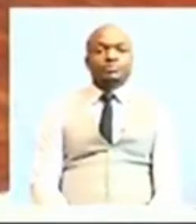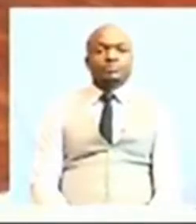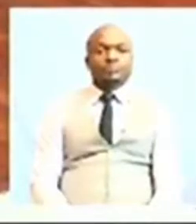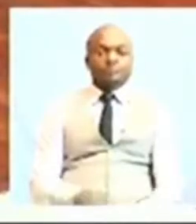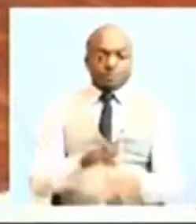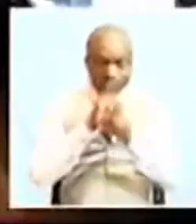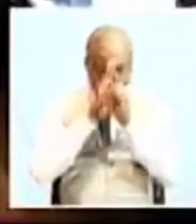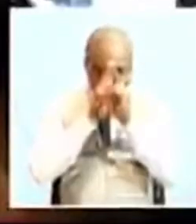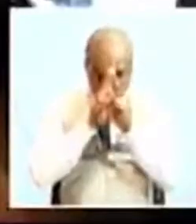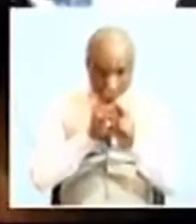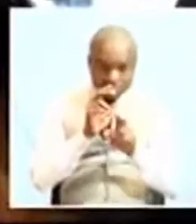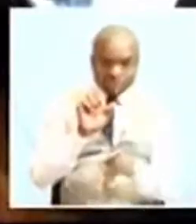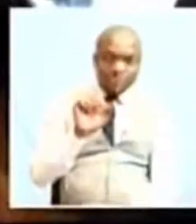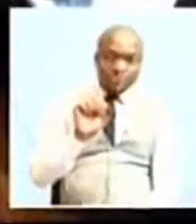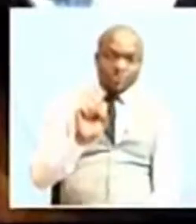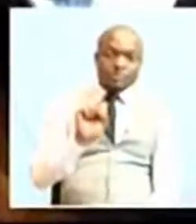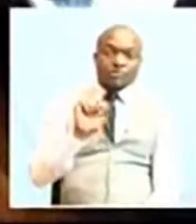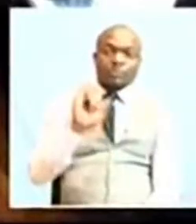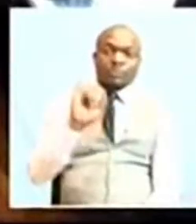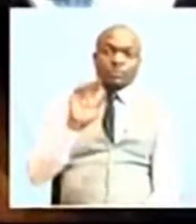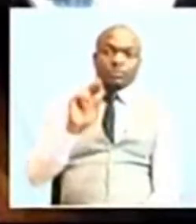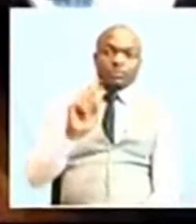Singombe?